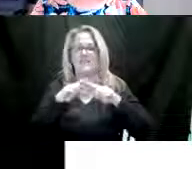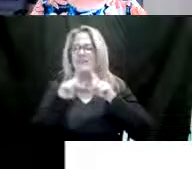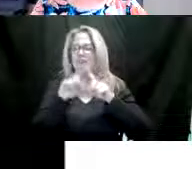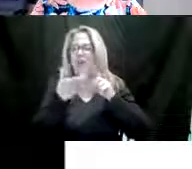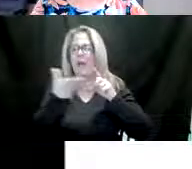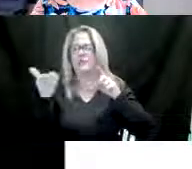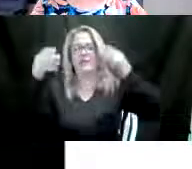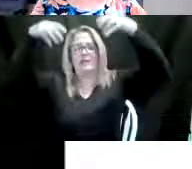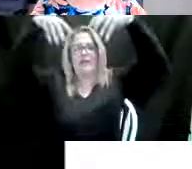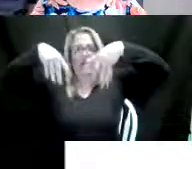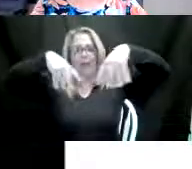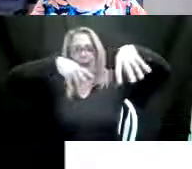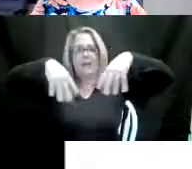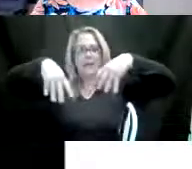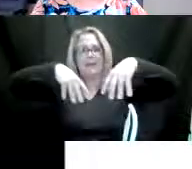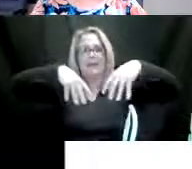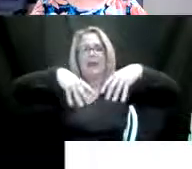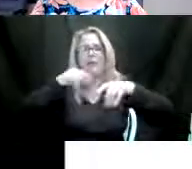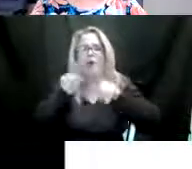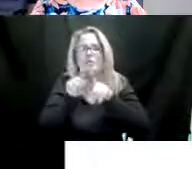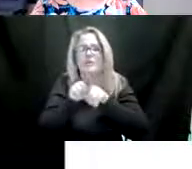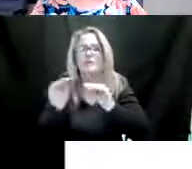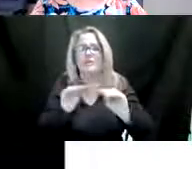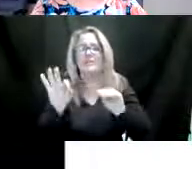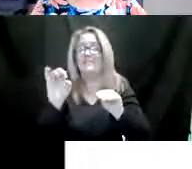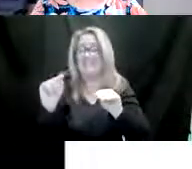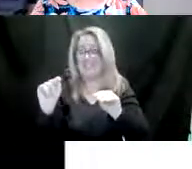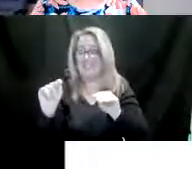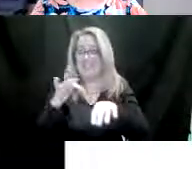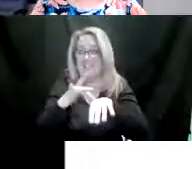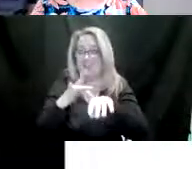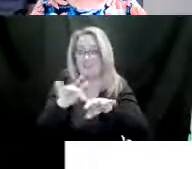Using both hands, he bats at objects and grasps a large wooden castanet.